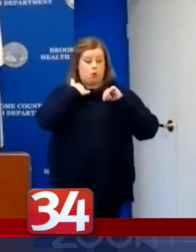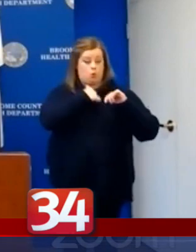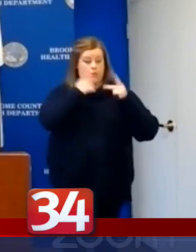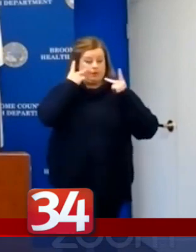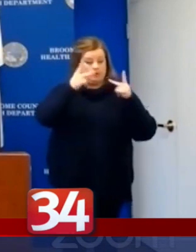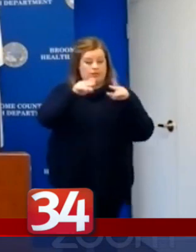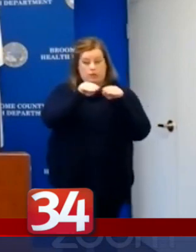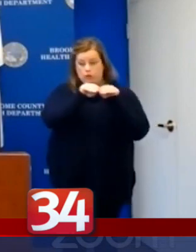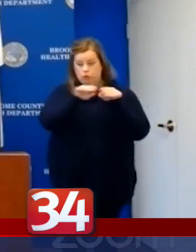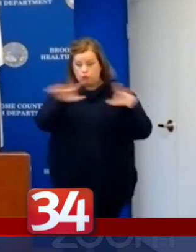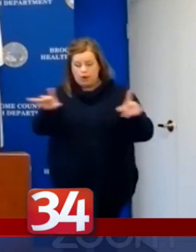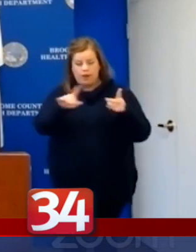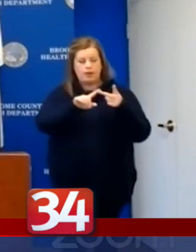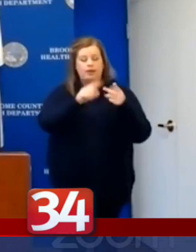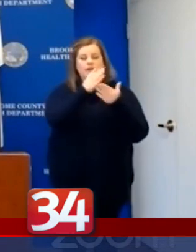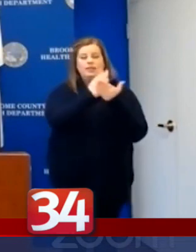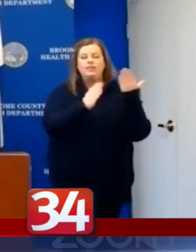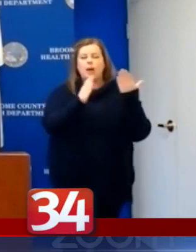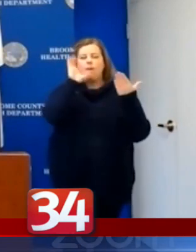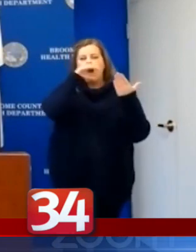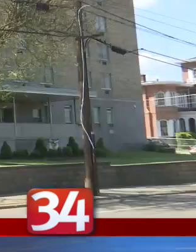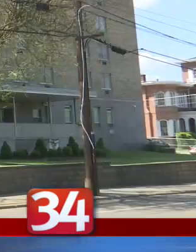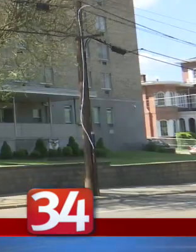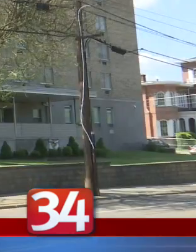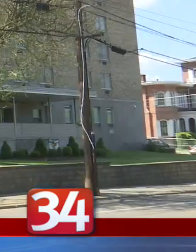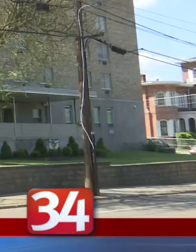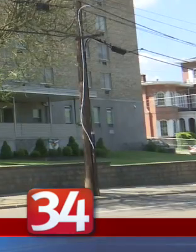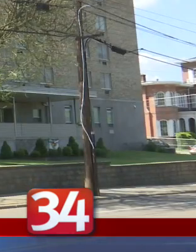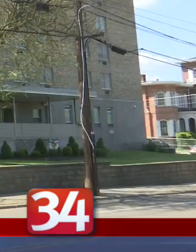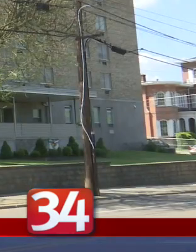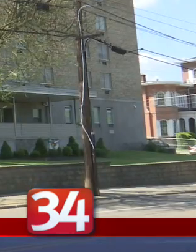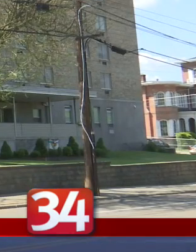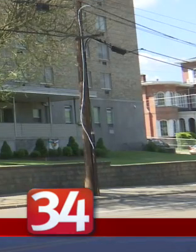of the anomalies that may have come out of that data this week.